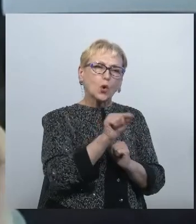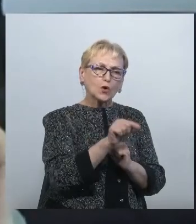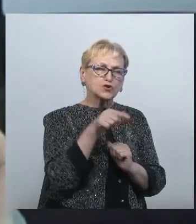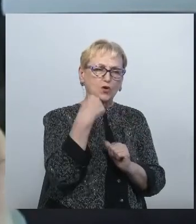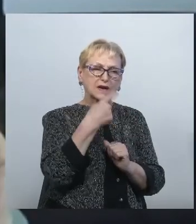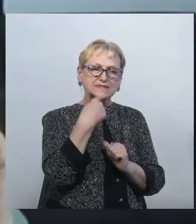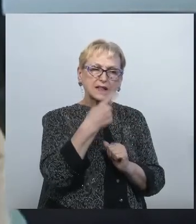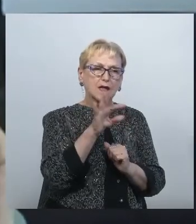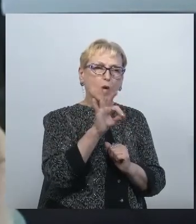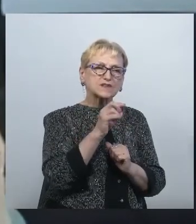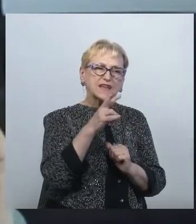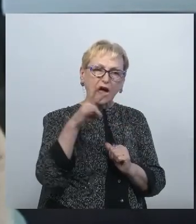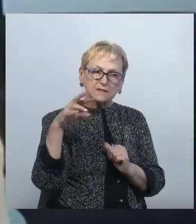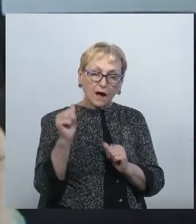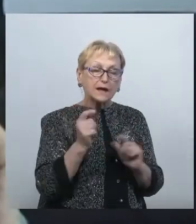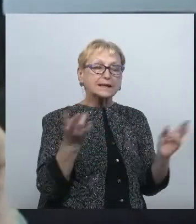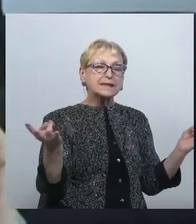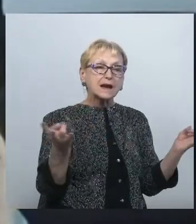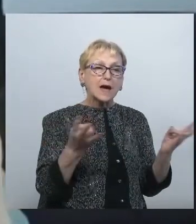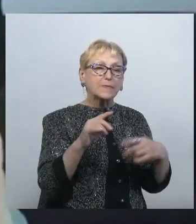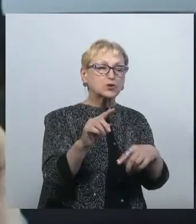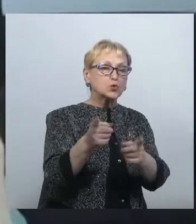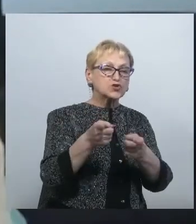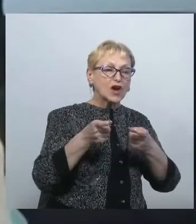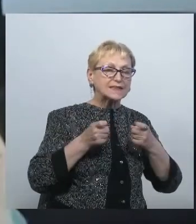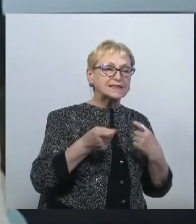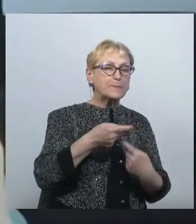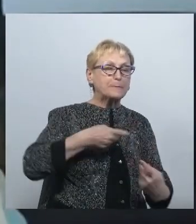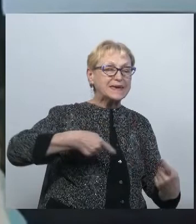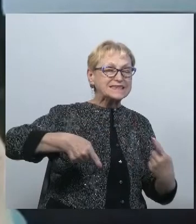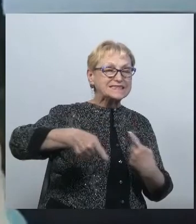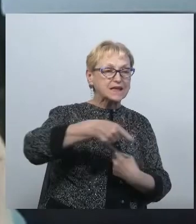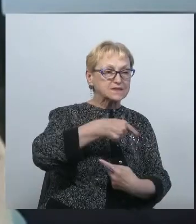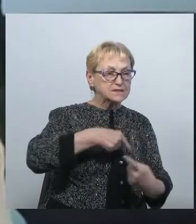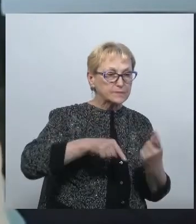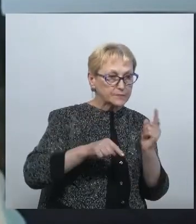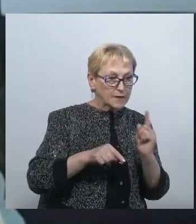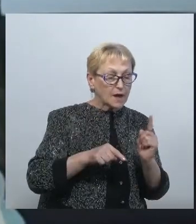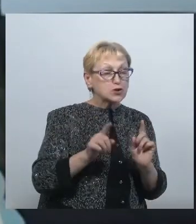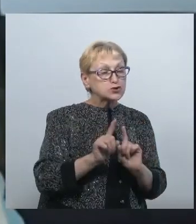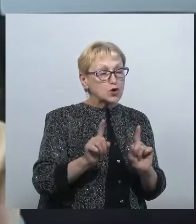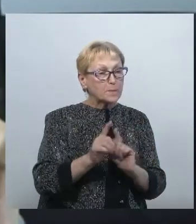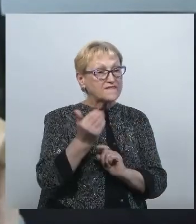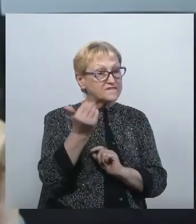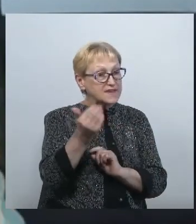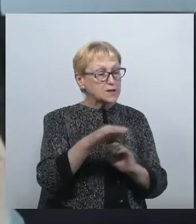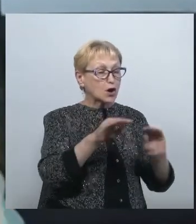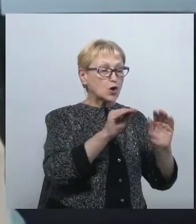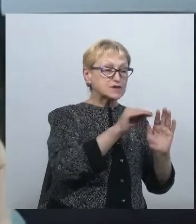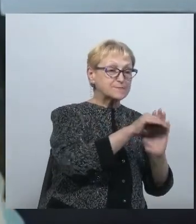I join the words of Oksana that you have to also involve business, also